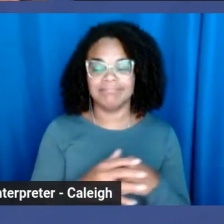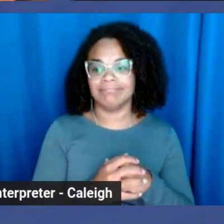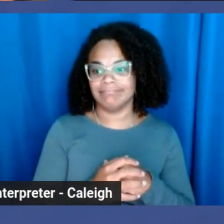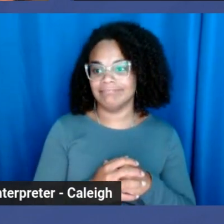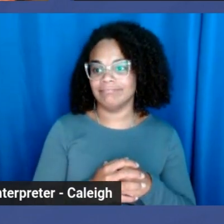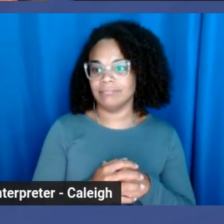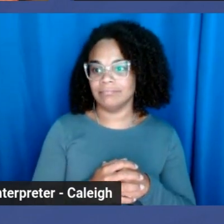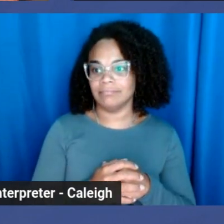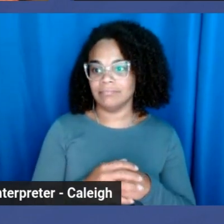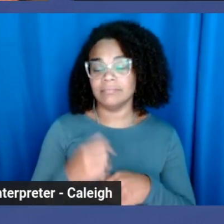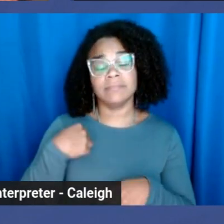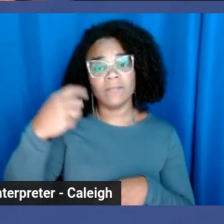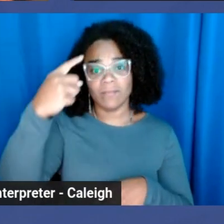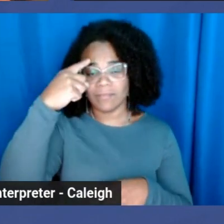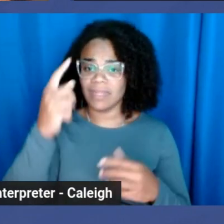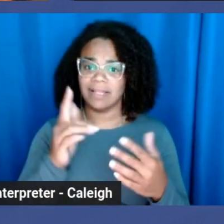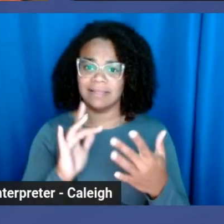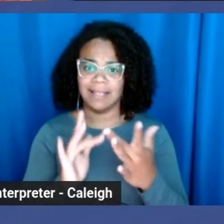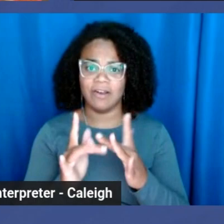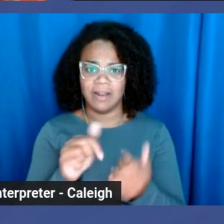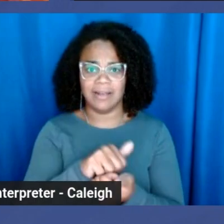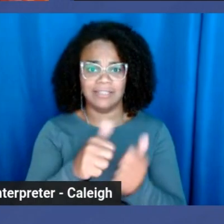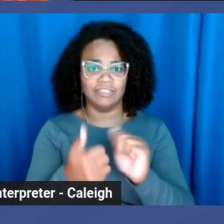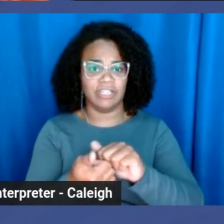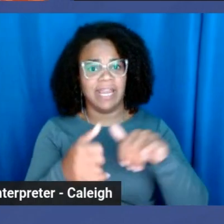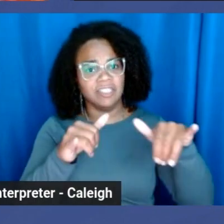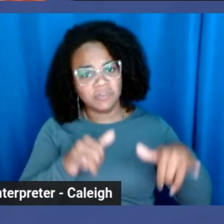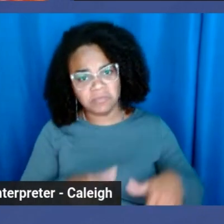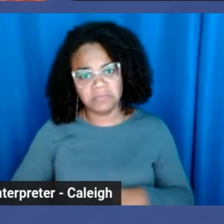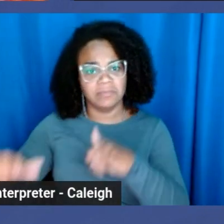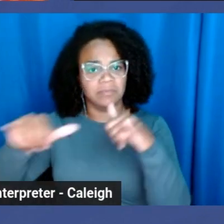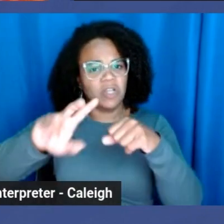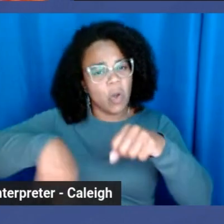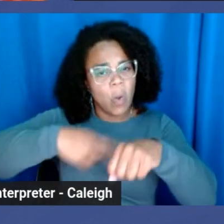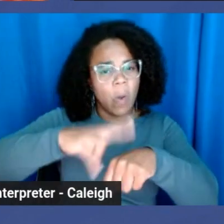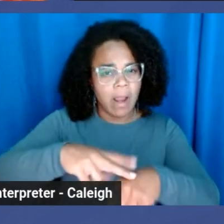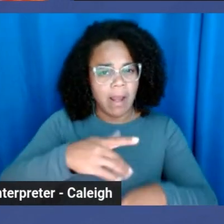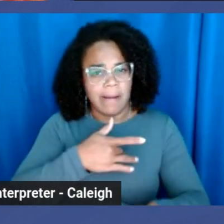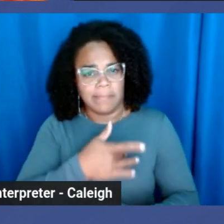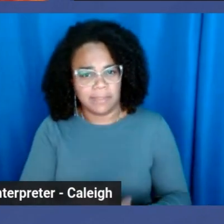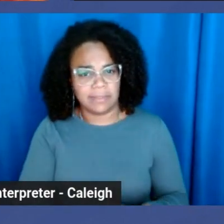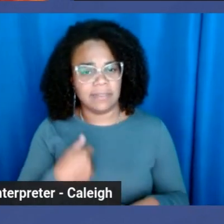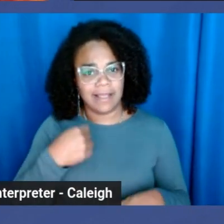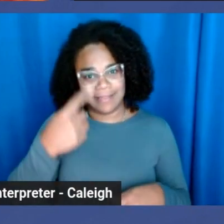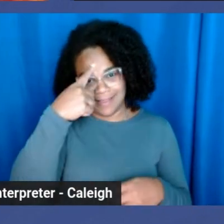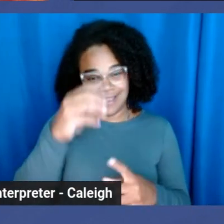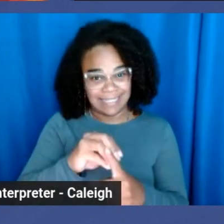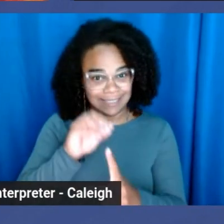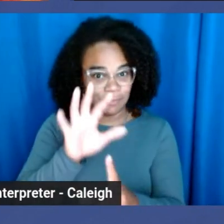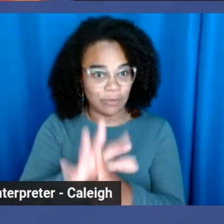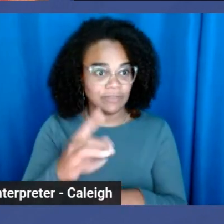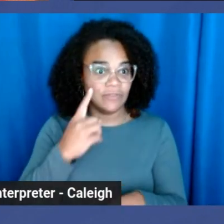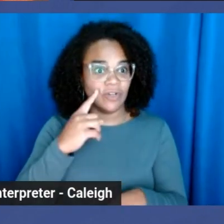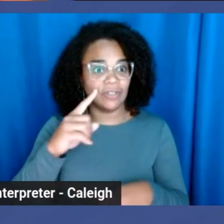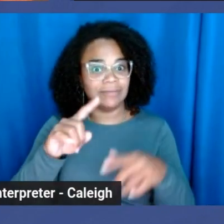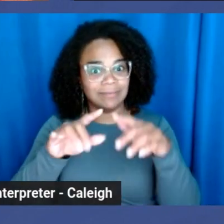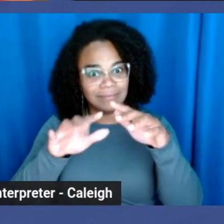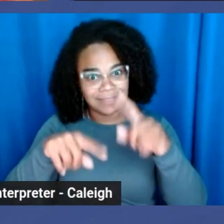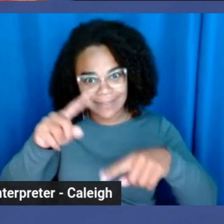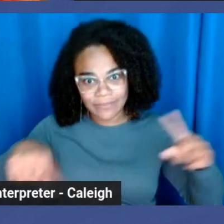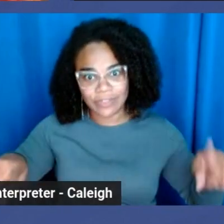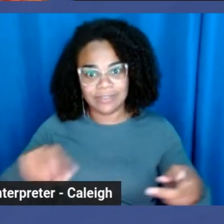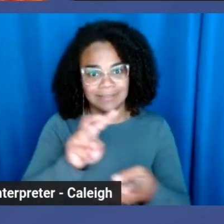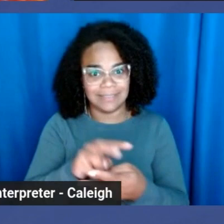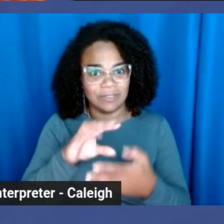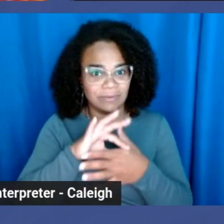I think that the internet has changed norms. I think that exposure to diverse sexual content and